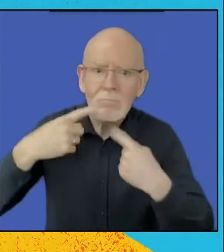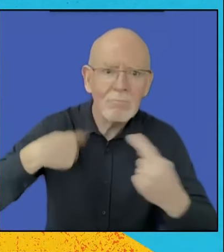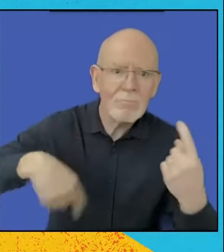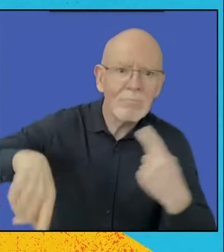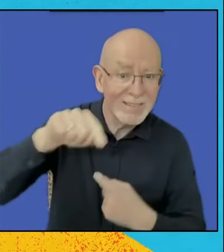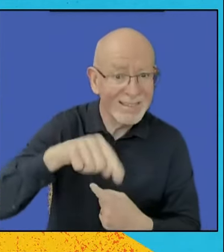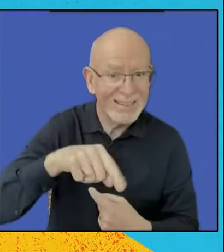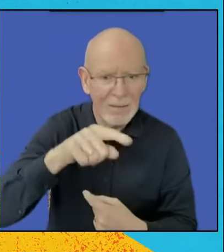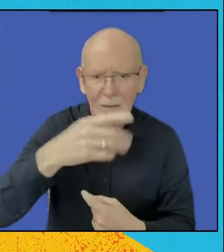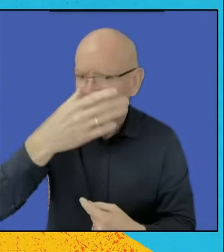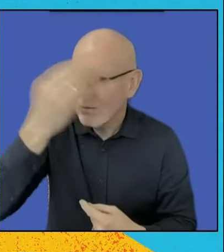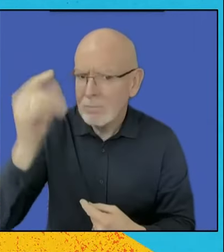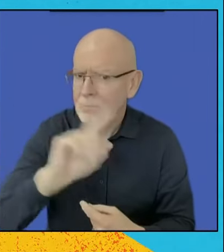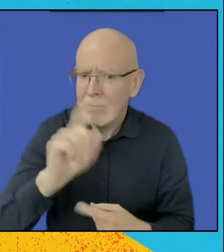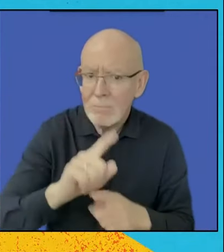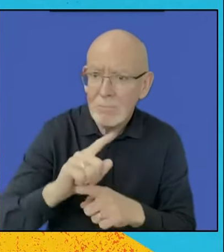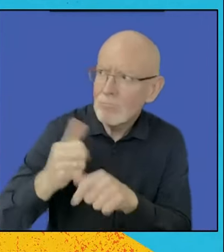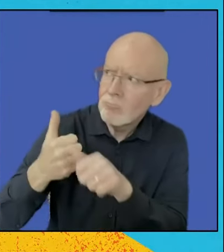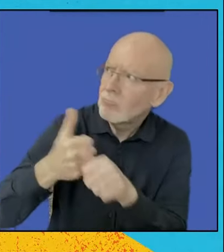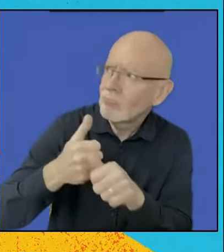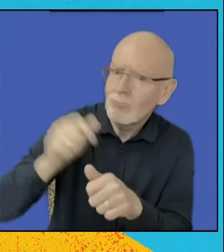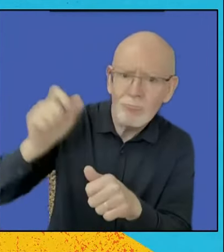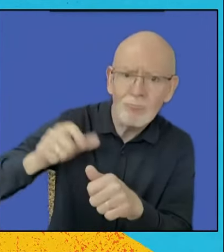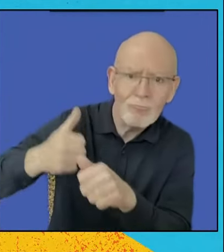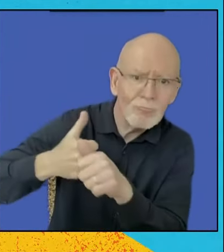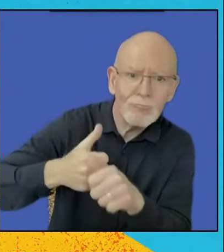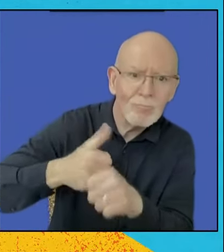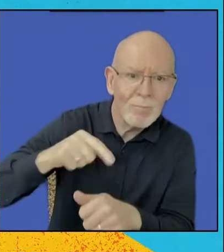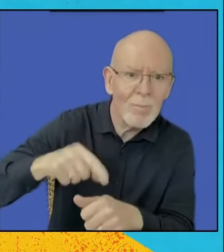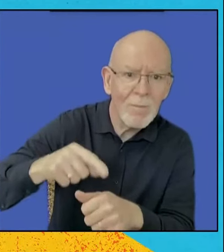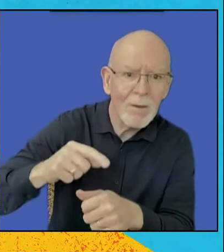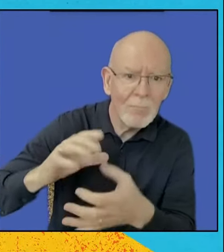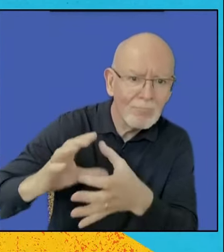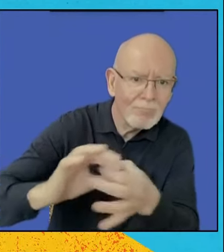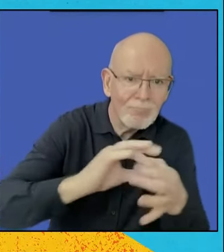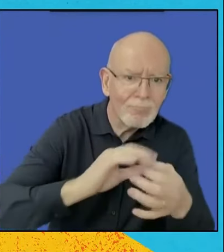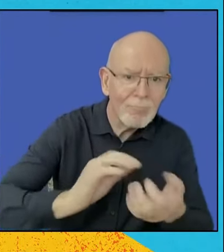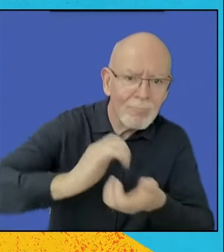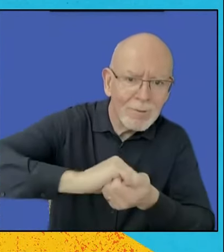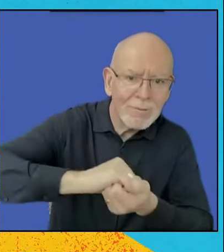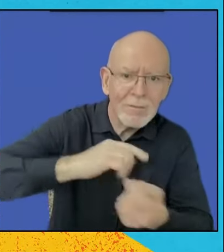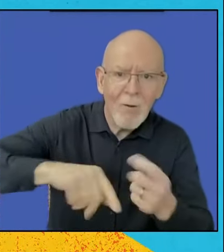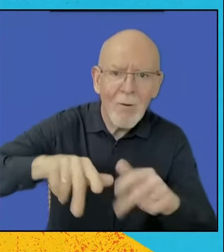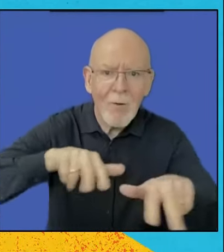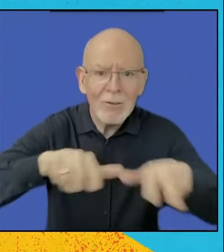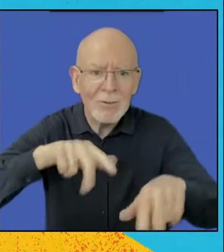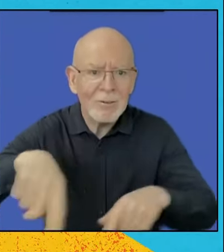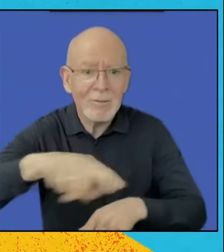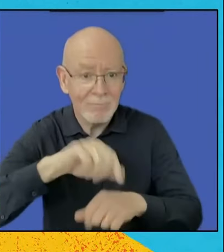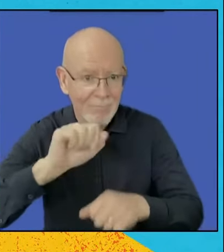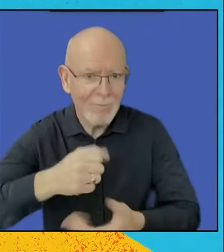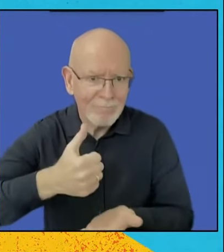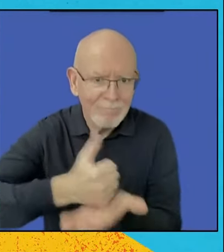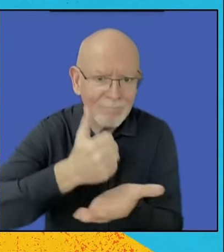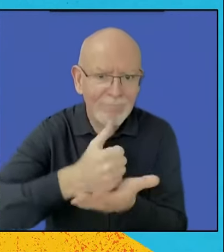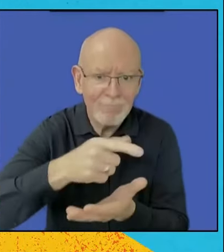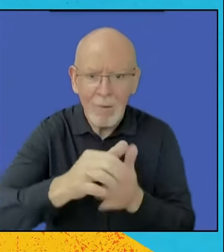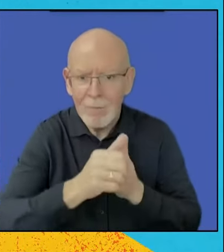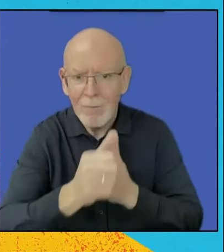good, don't forget, we can seek help from international, regional, as well as local